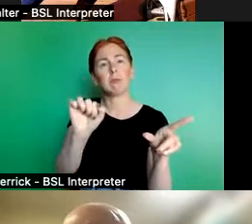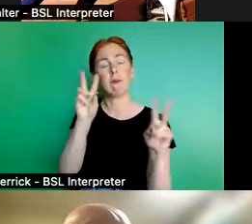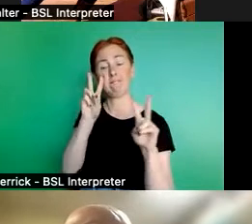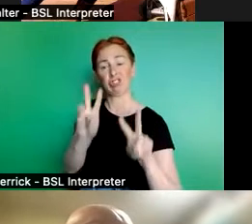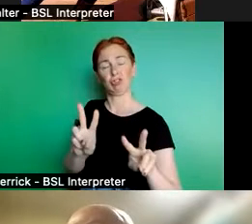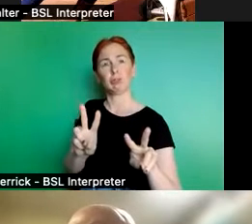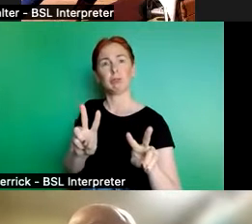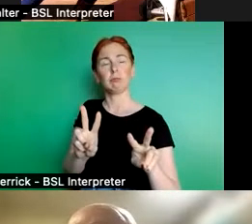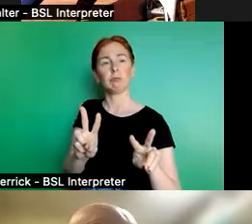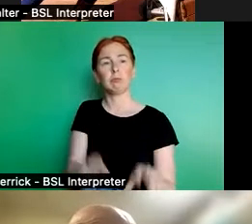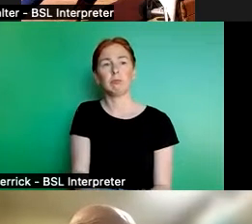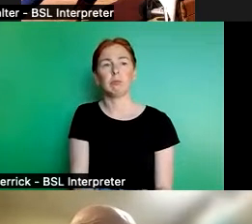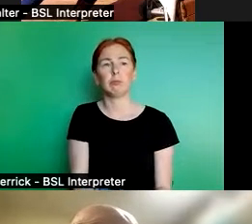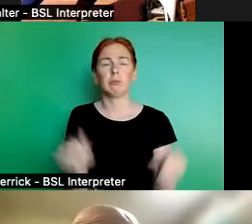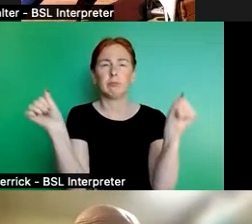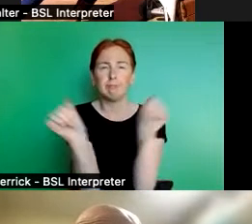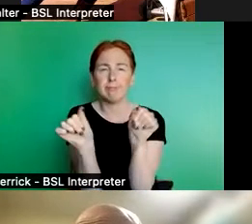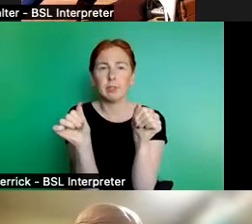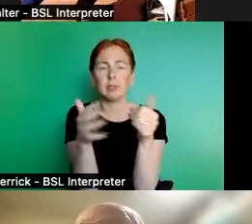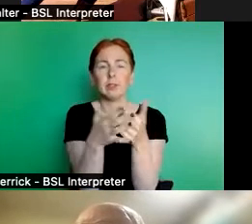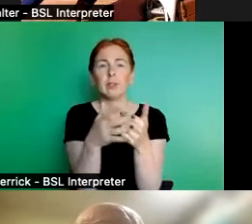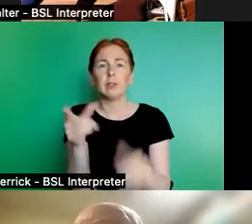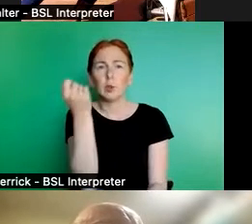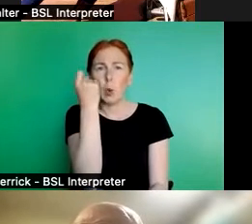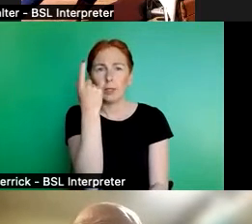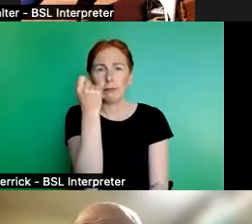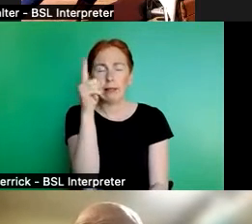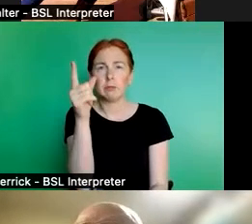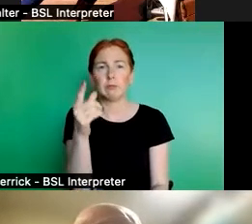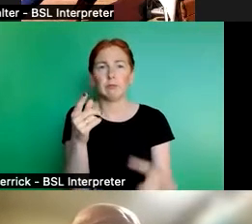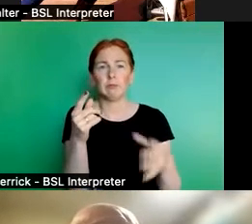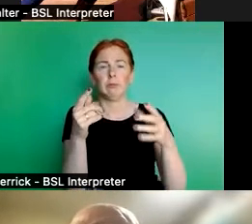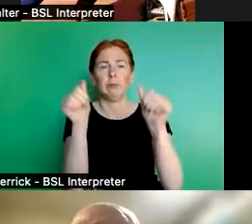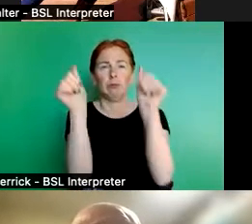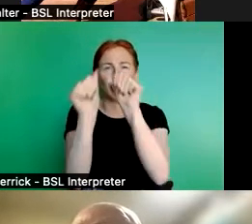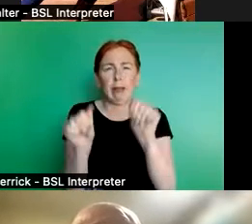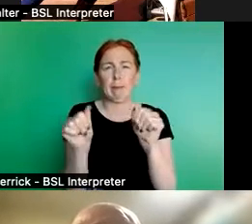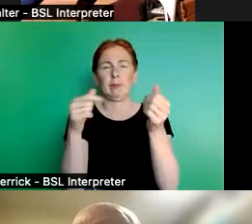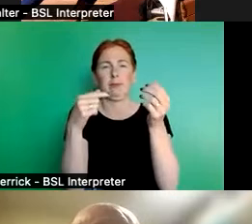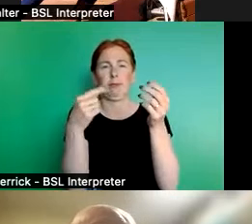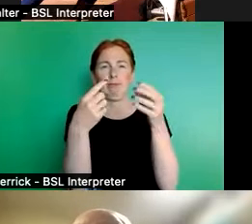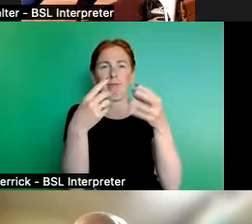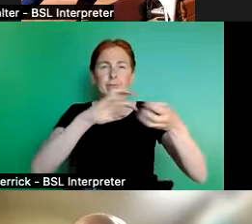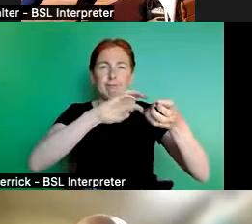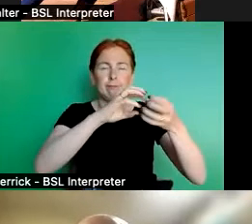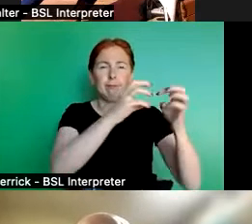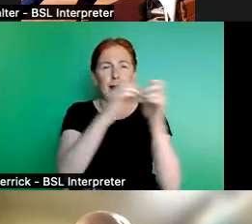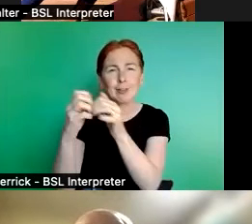don't understand shapes or forms. And so we tend to use what are called fourth choice preferential looking cards. We hold a